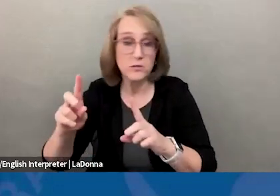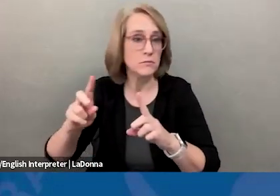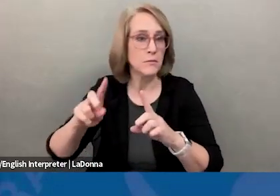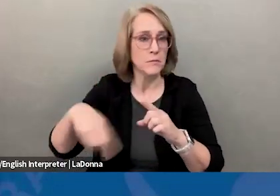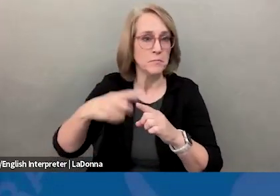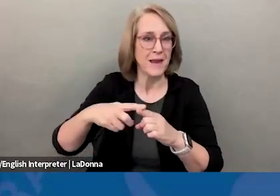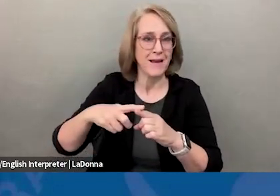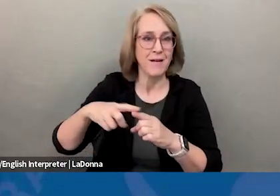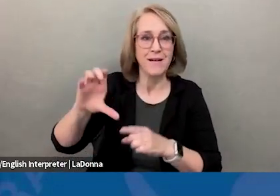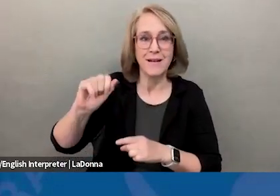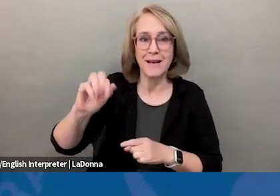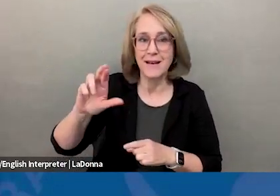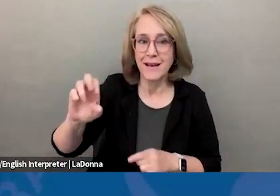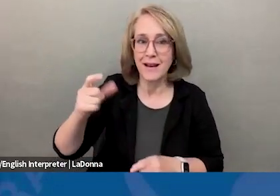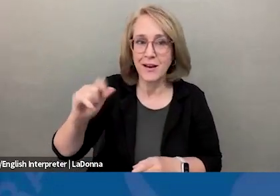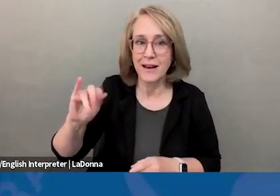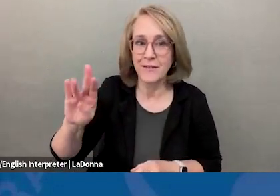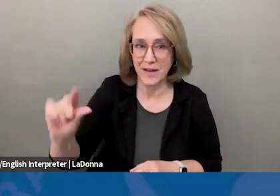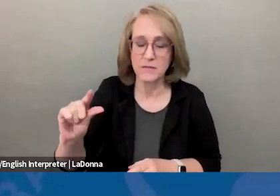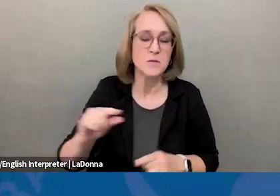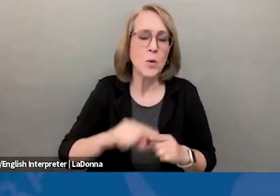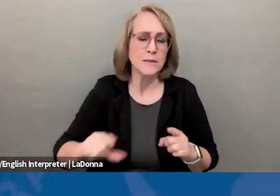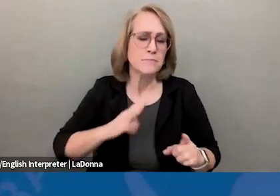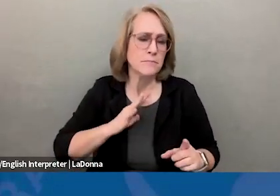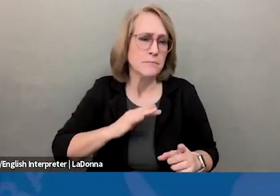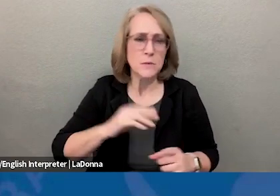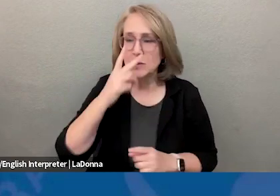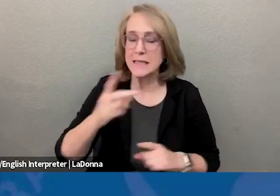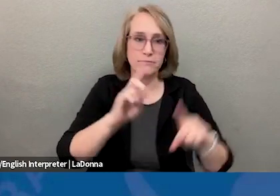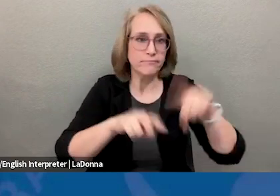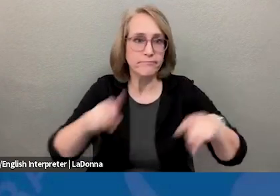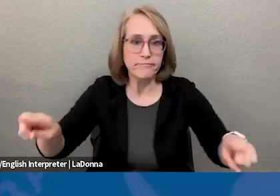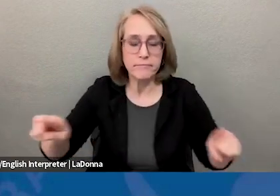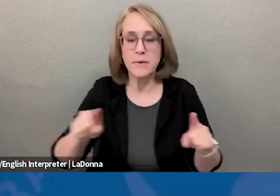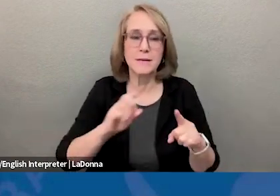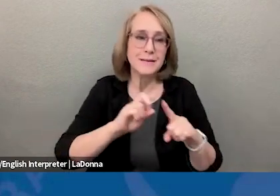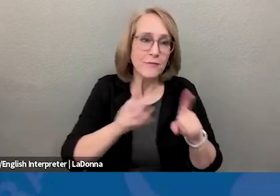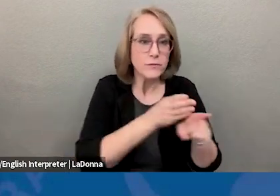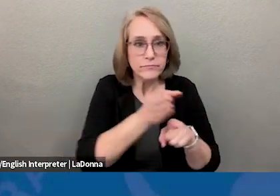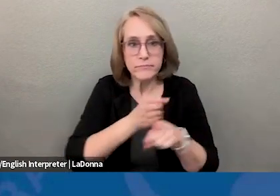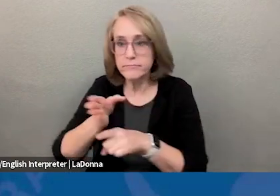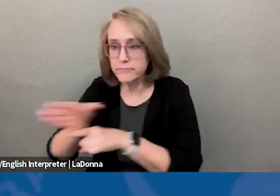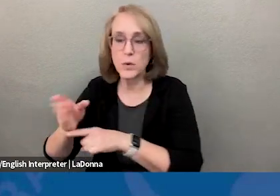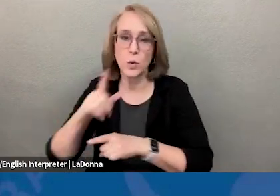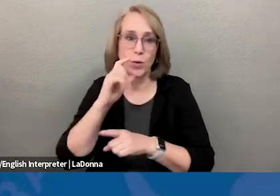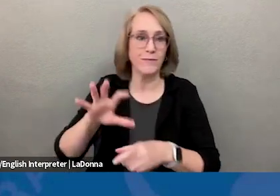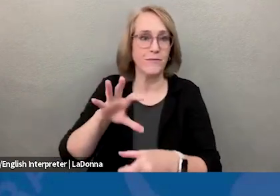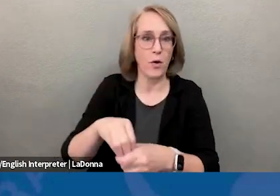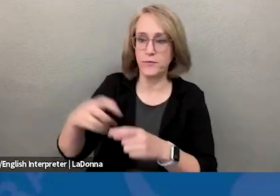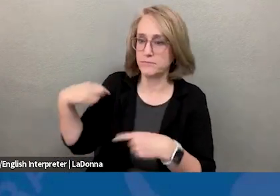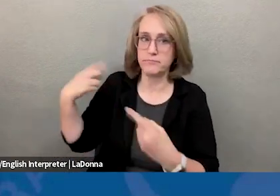how multifaceted it is across multiple sectors and dimensions. So I'll stop there.